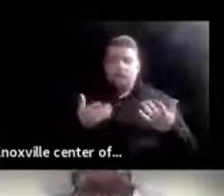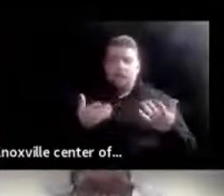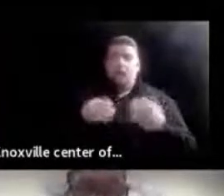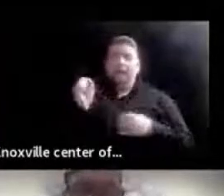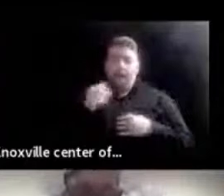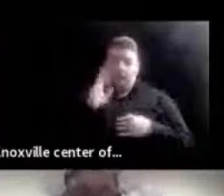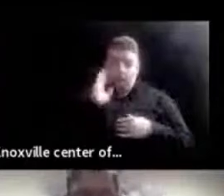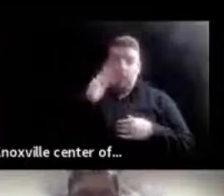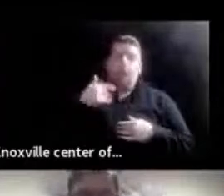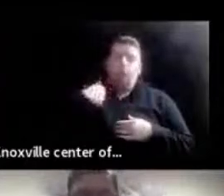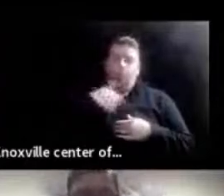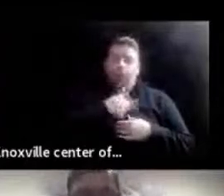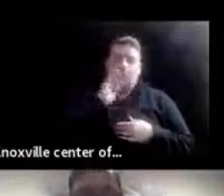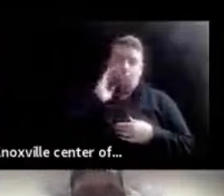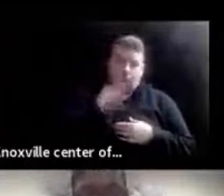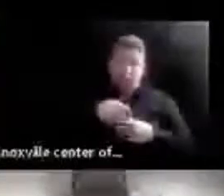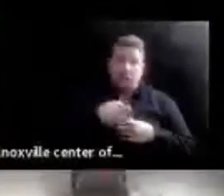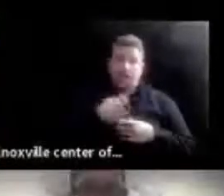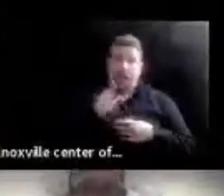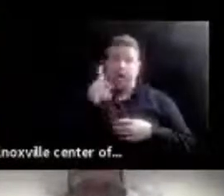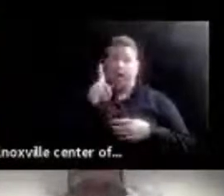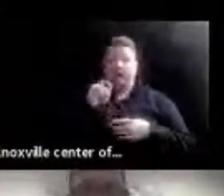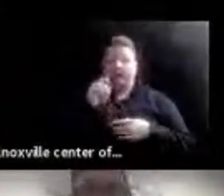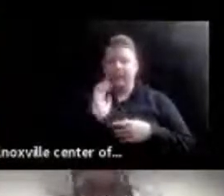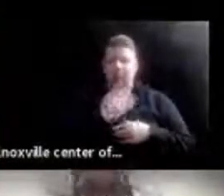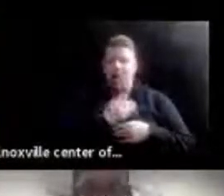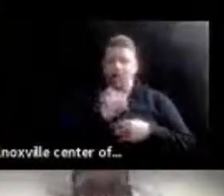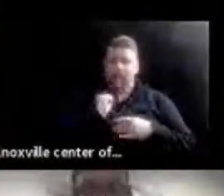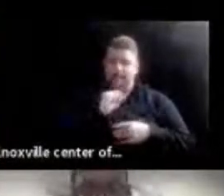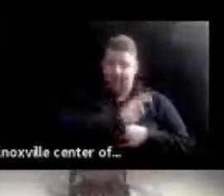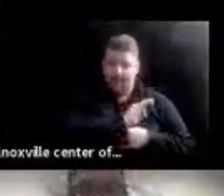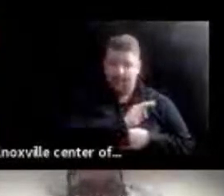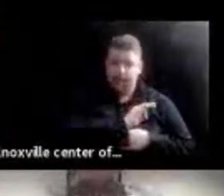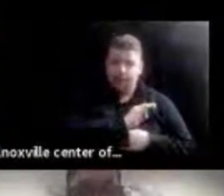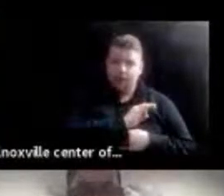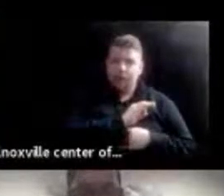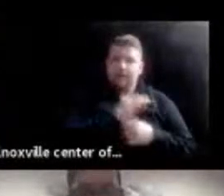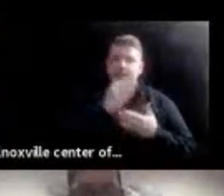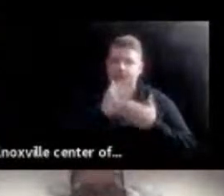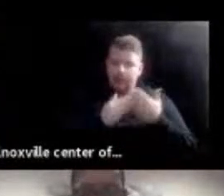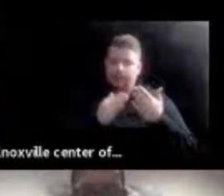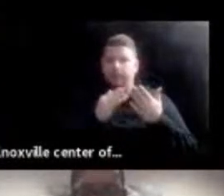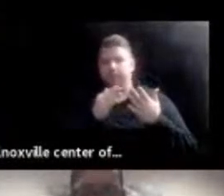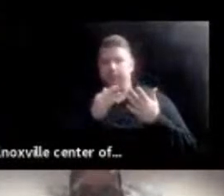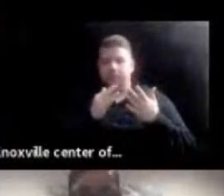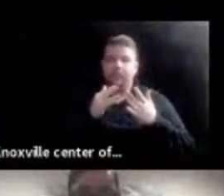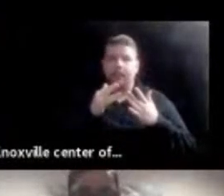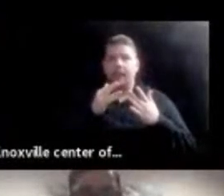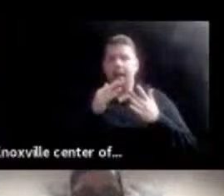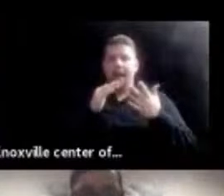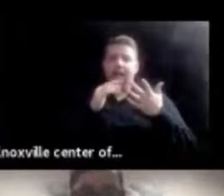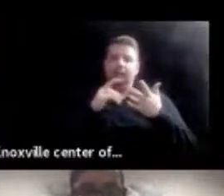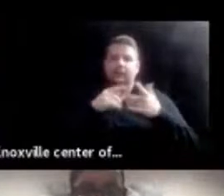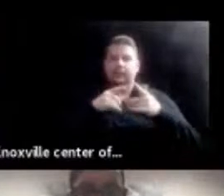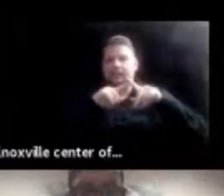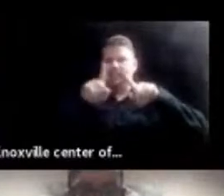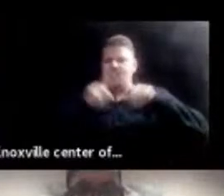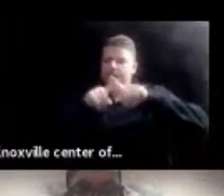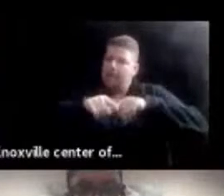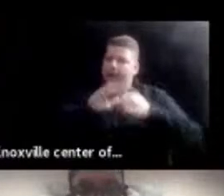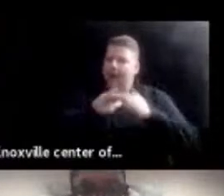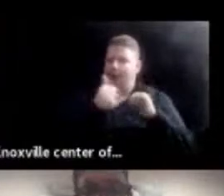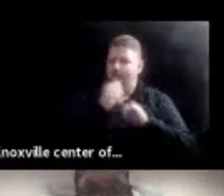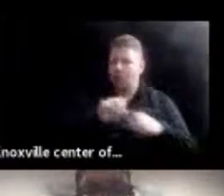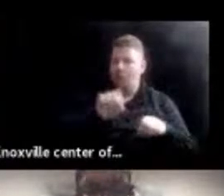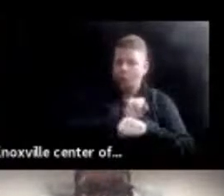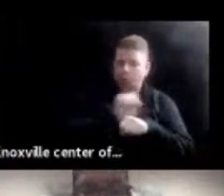So yes, we will. We just are updating our staff, and there's some logistics. There's some logistics on how that works because